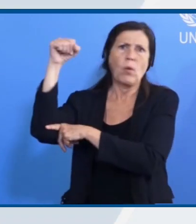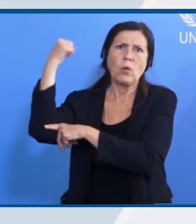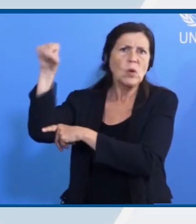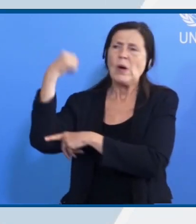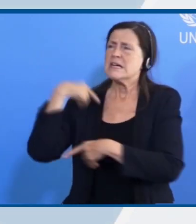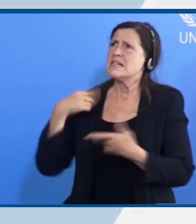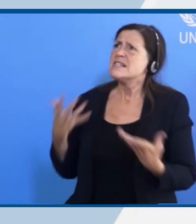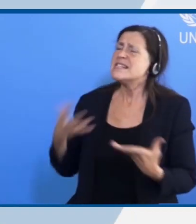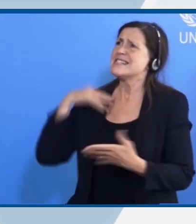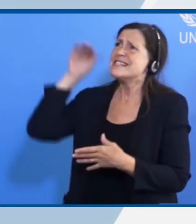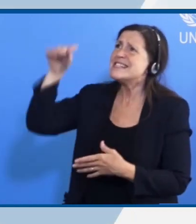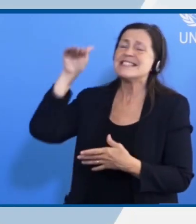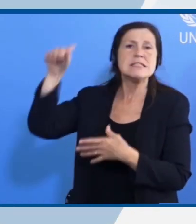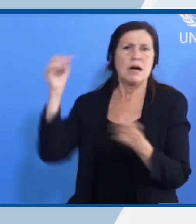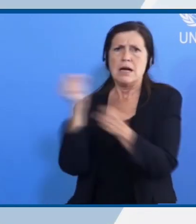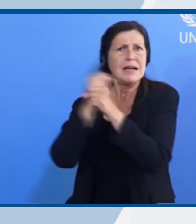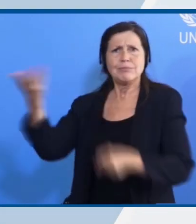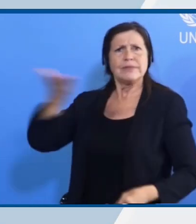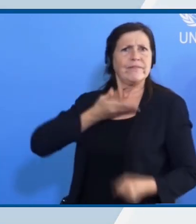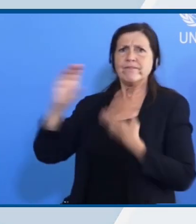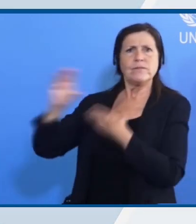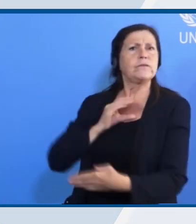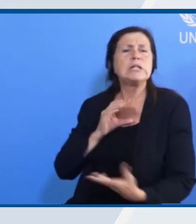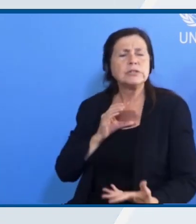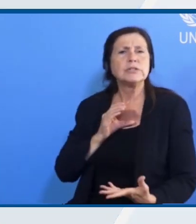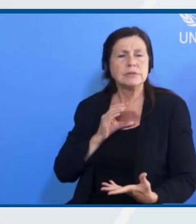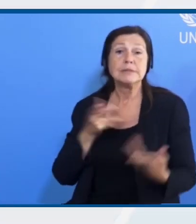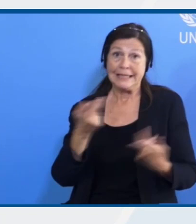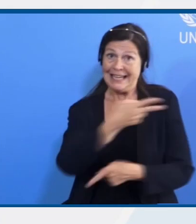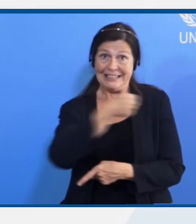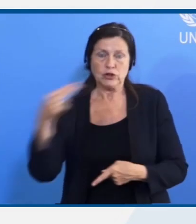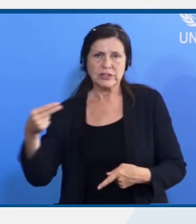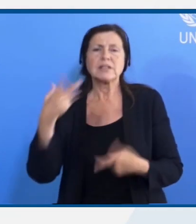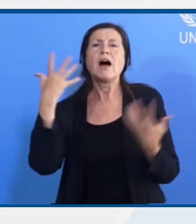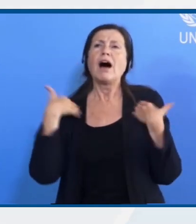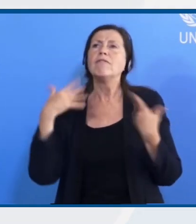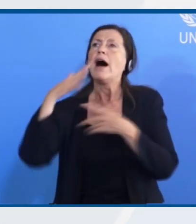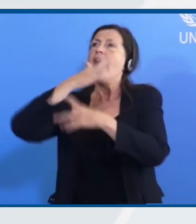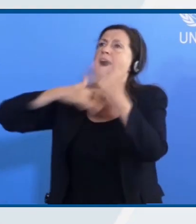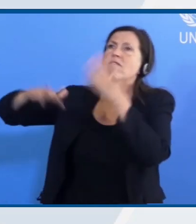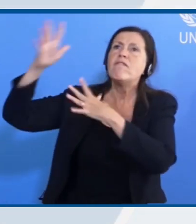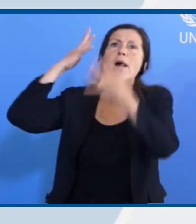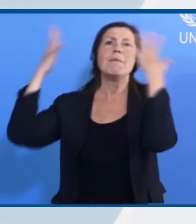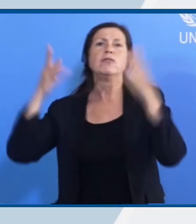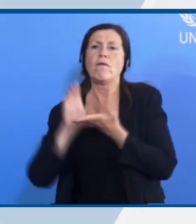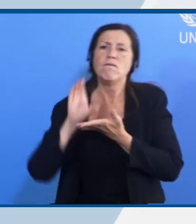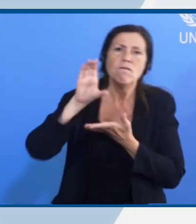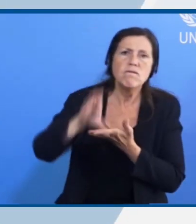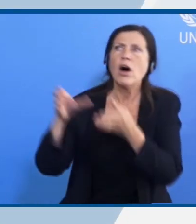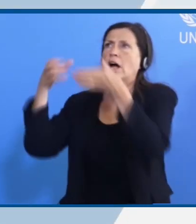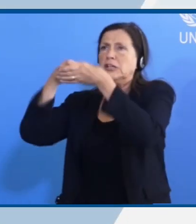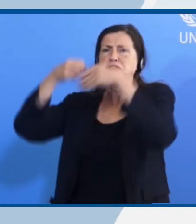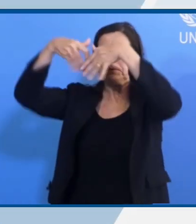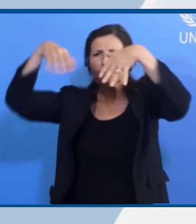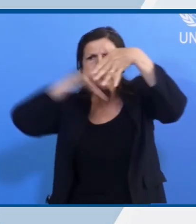example, if we say Indonesia has the Environmental Fund Agency, it has the